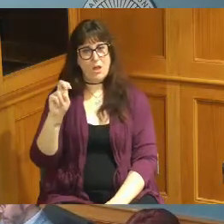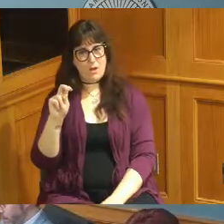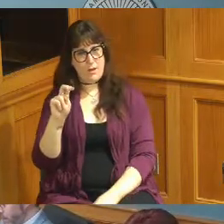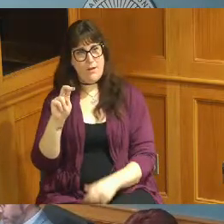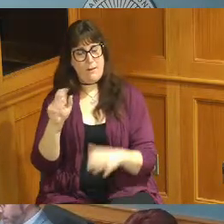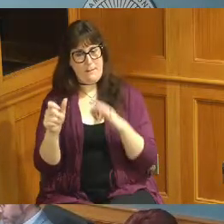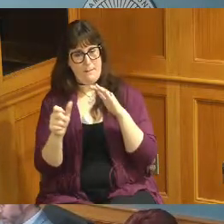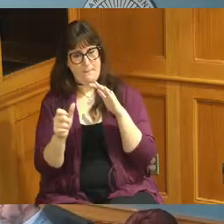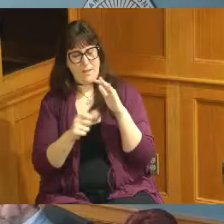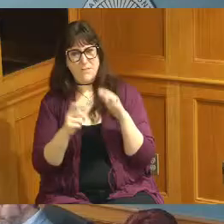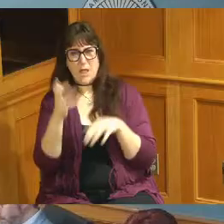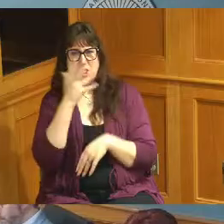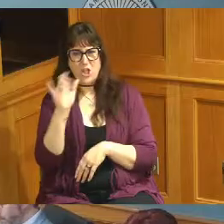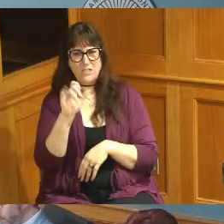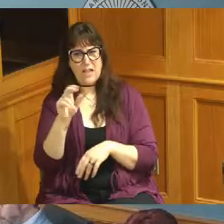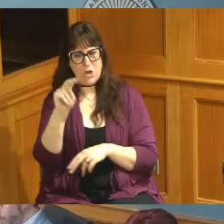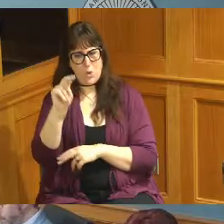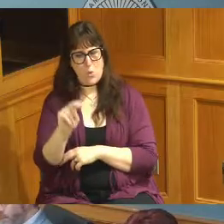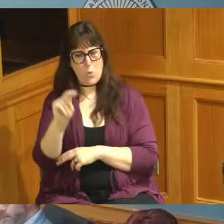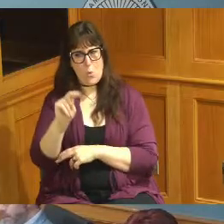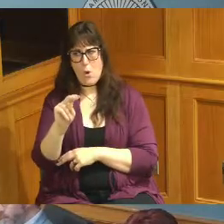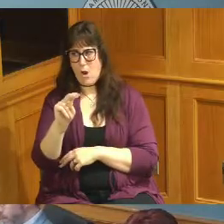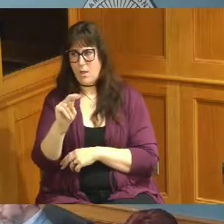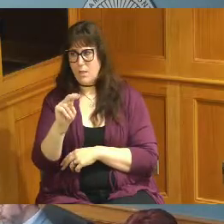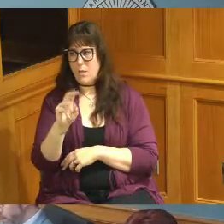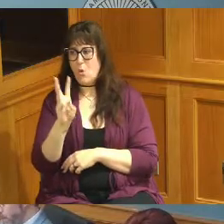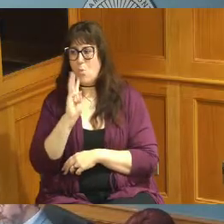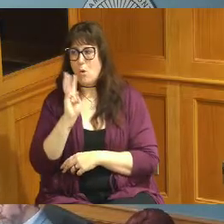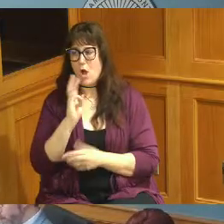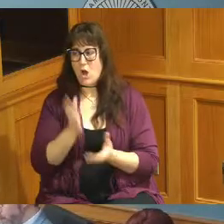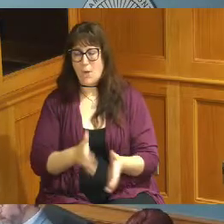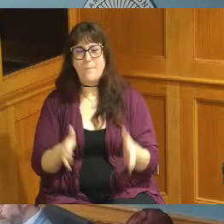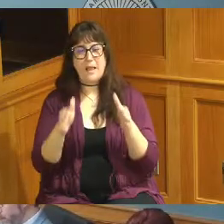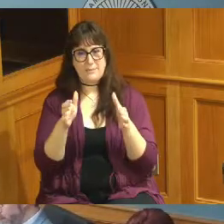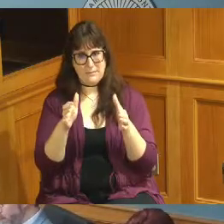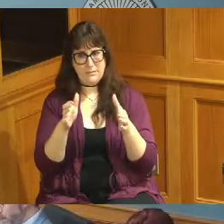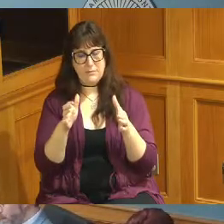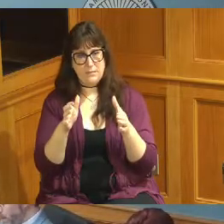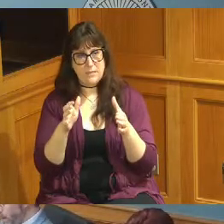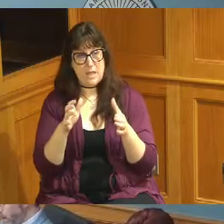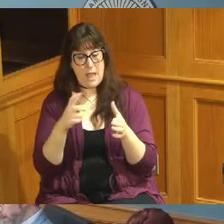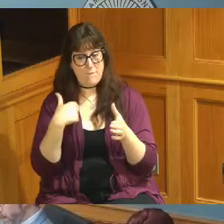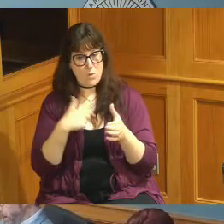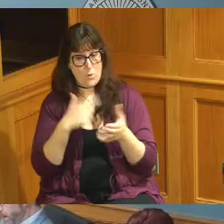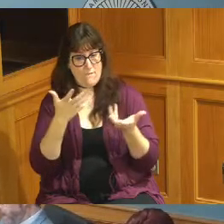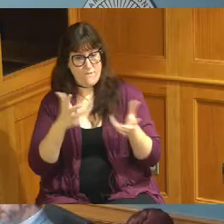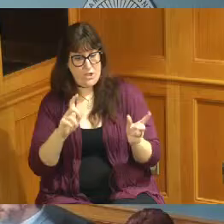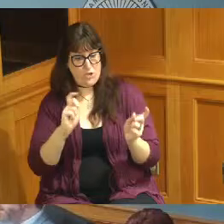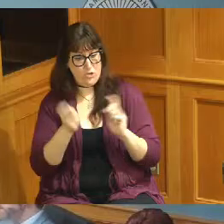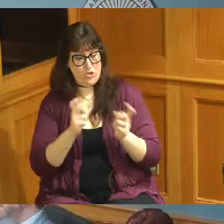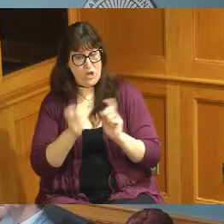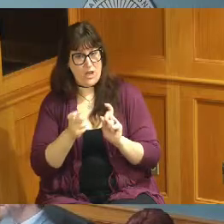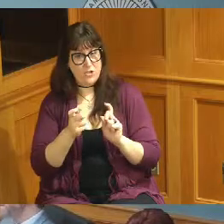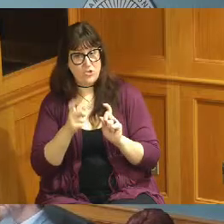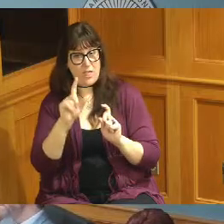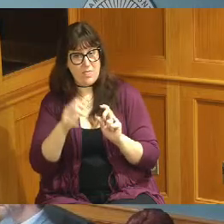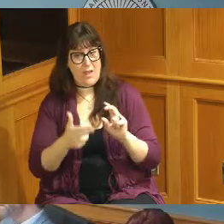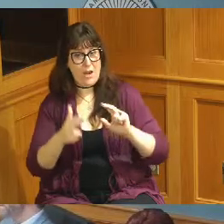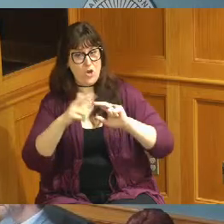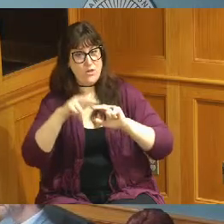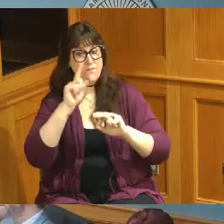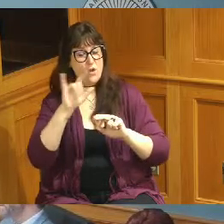what looked like the north of the property. Have accommodations been made for the increase in the impervious